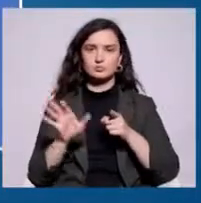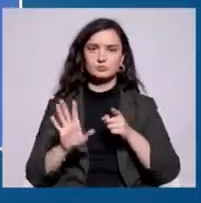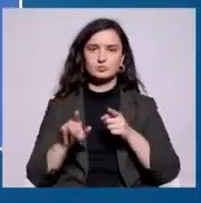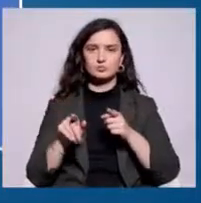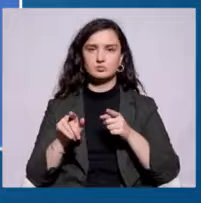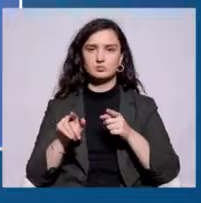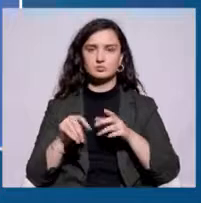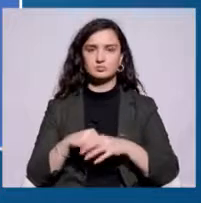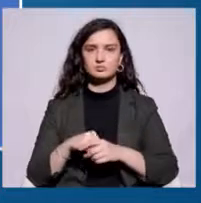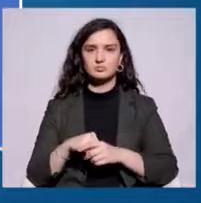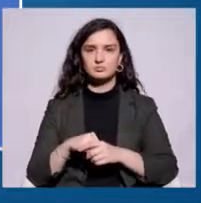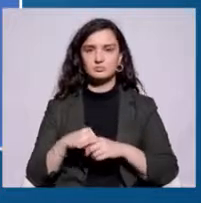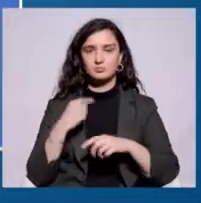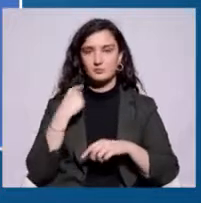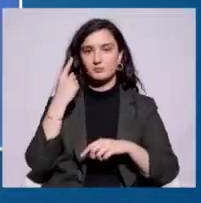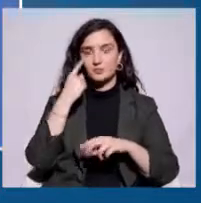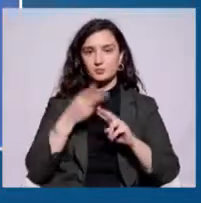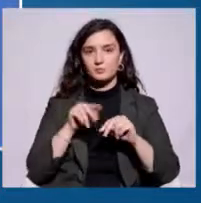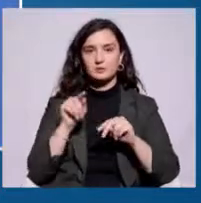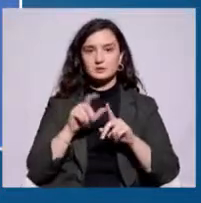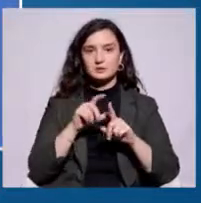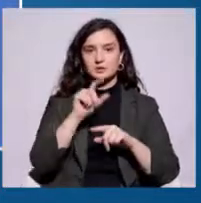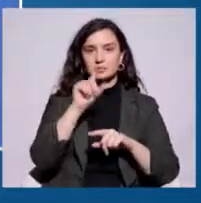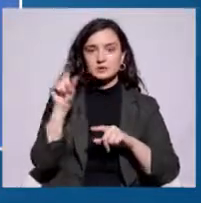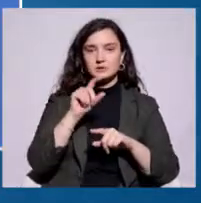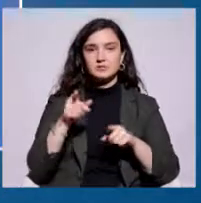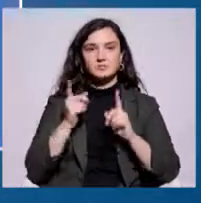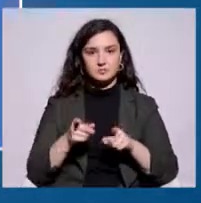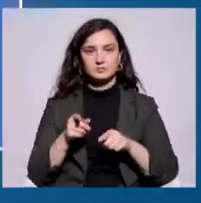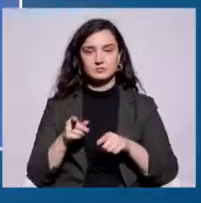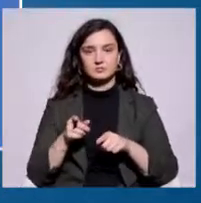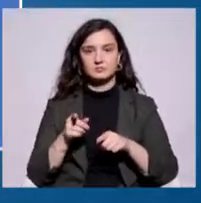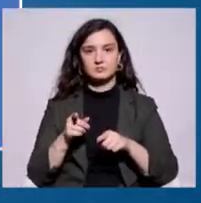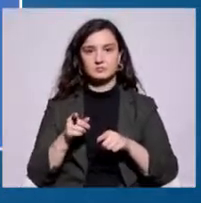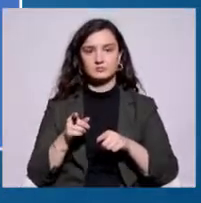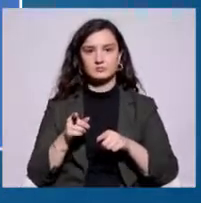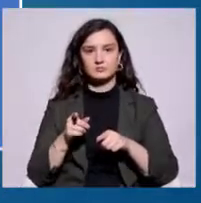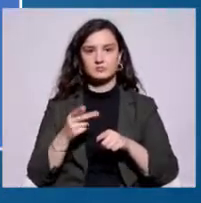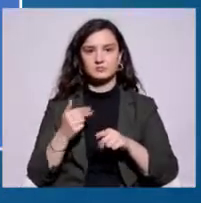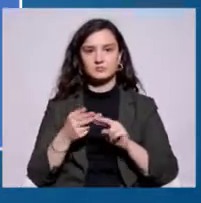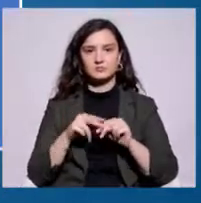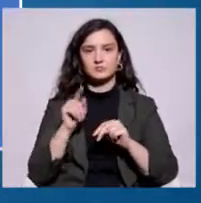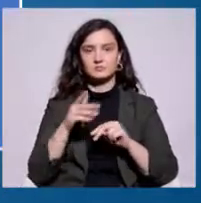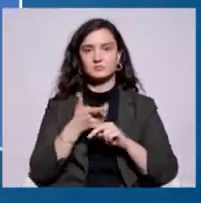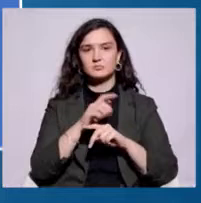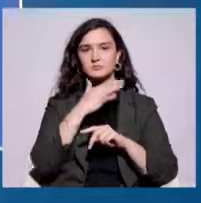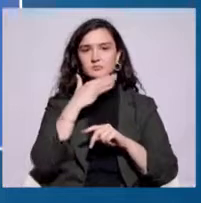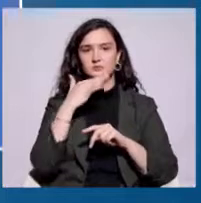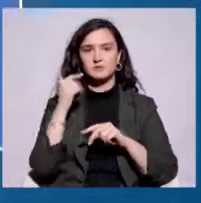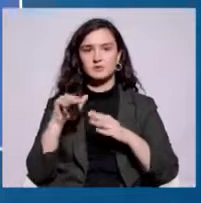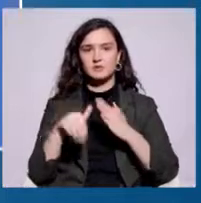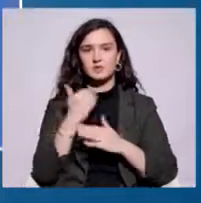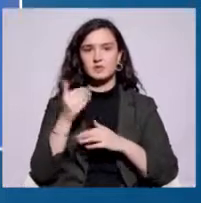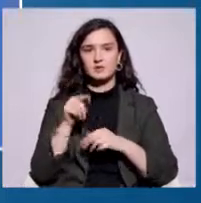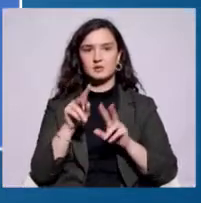false? I think that this sentence is true. And there are a lot of